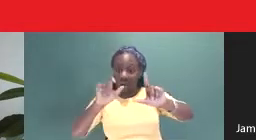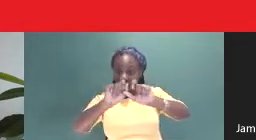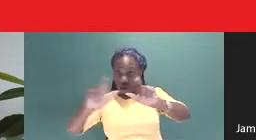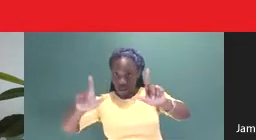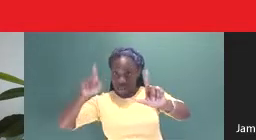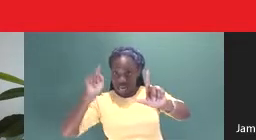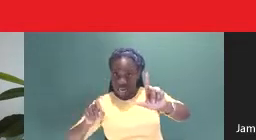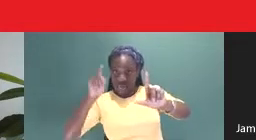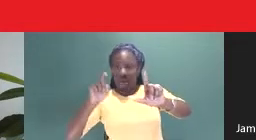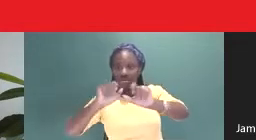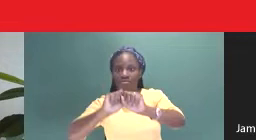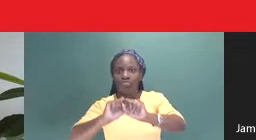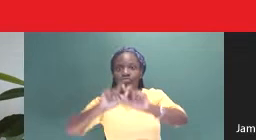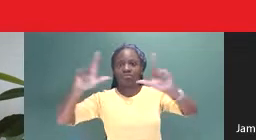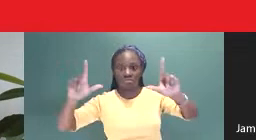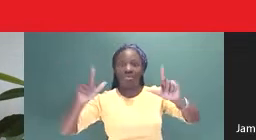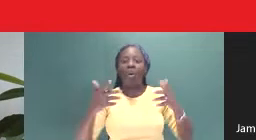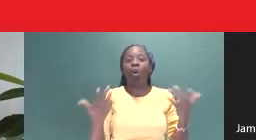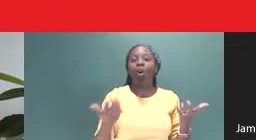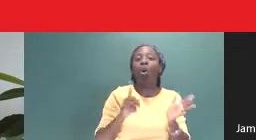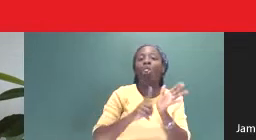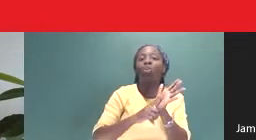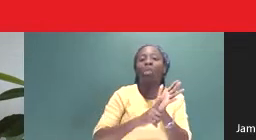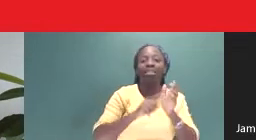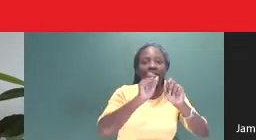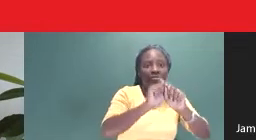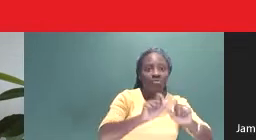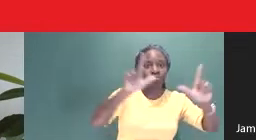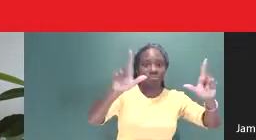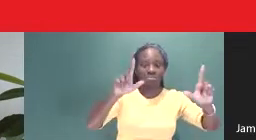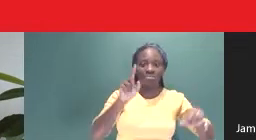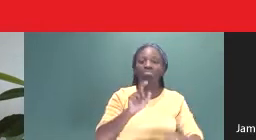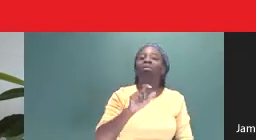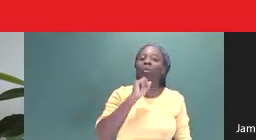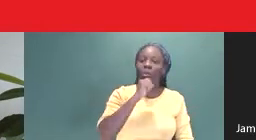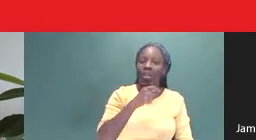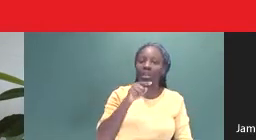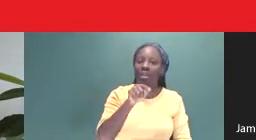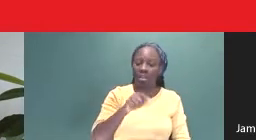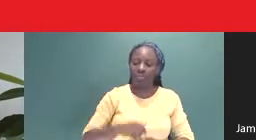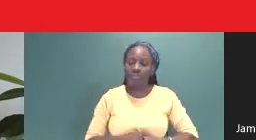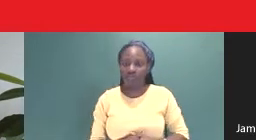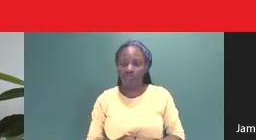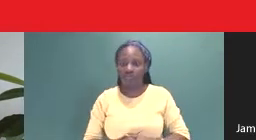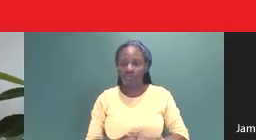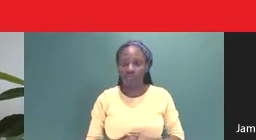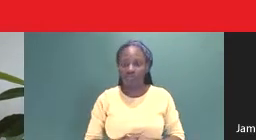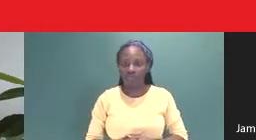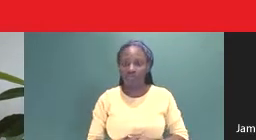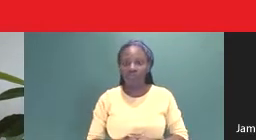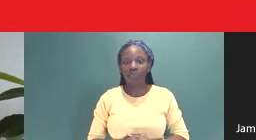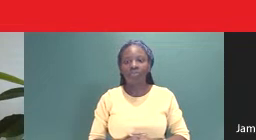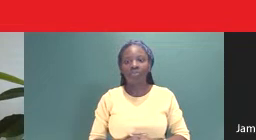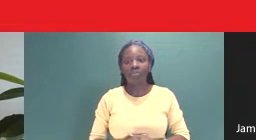Louise is pictures, and you will get an enlarged version of their image.